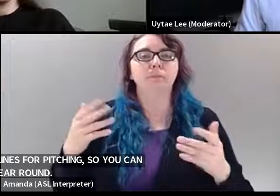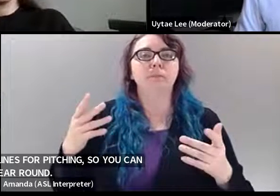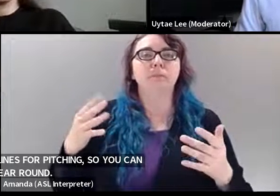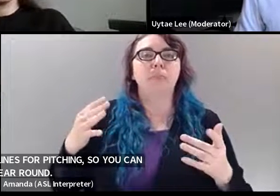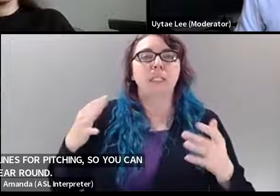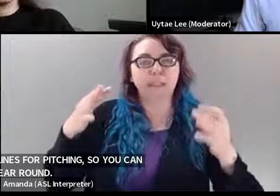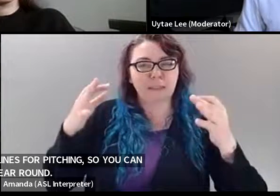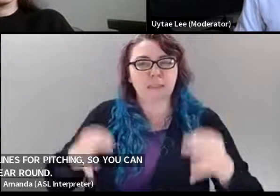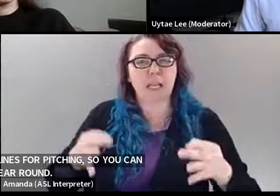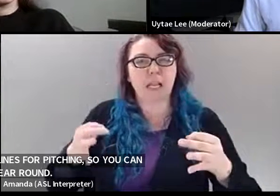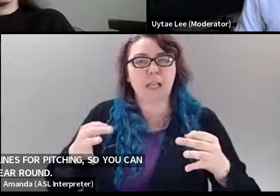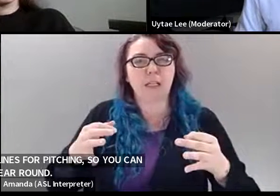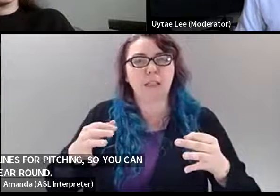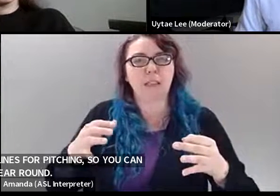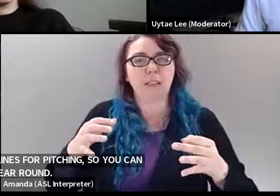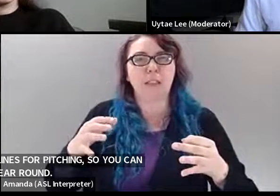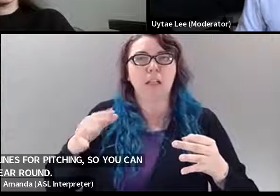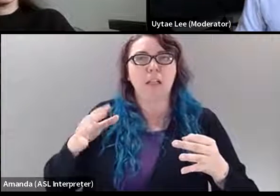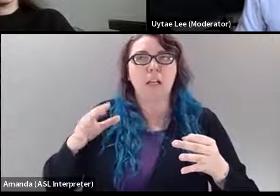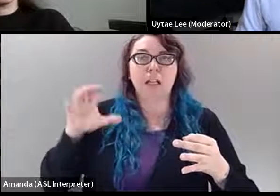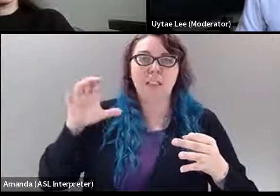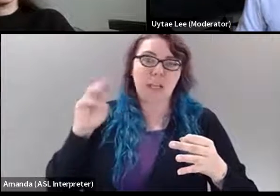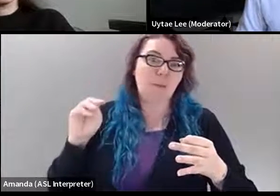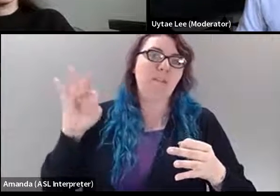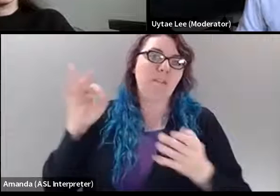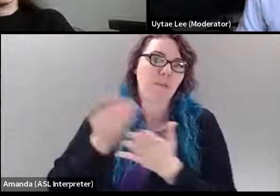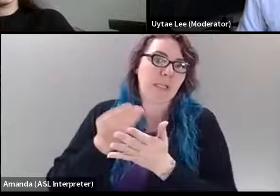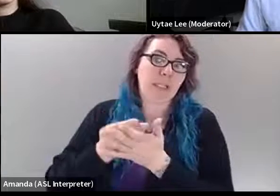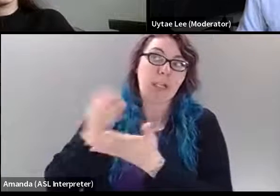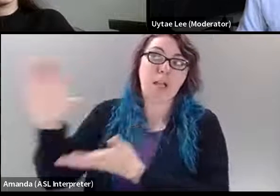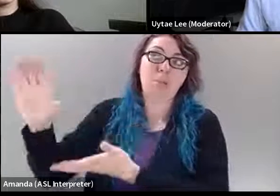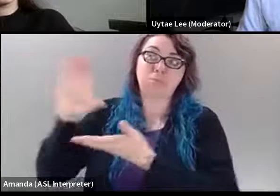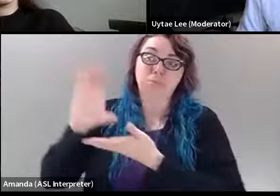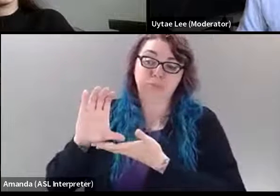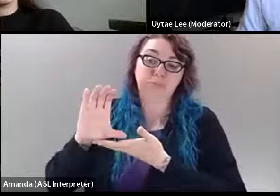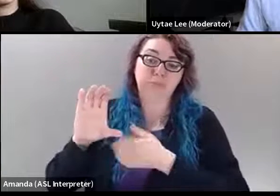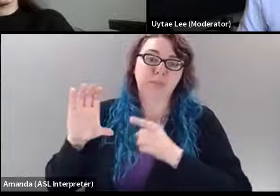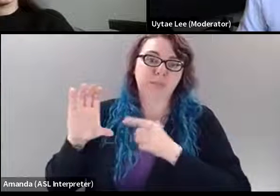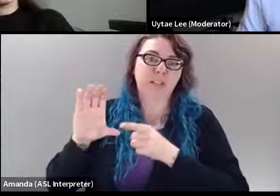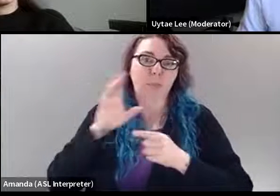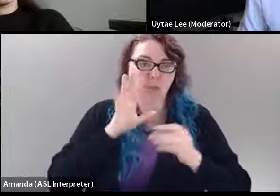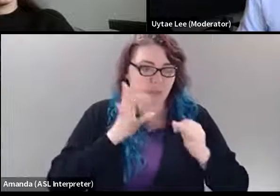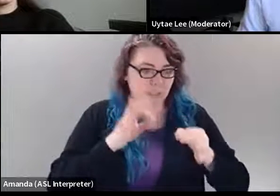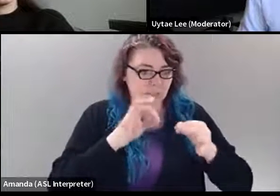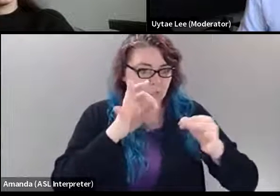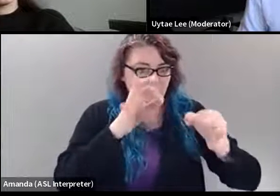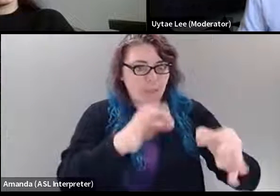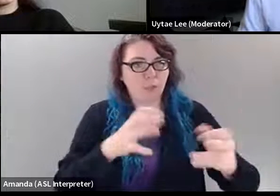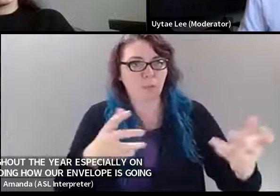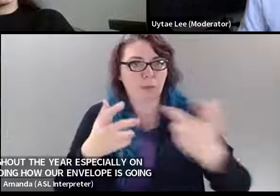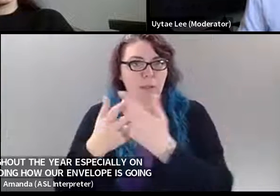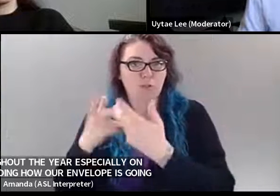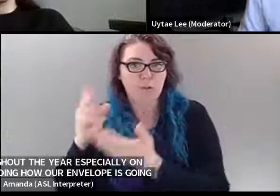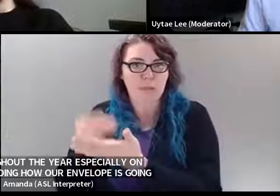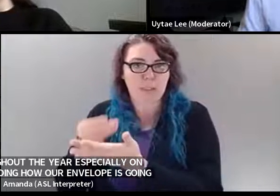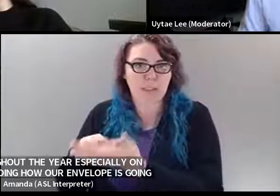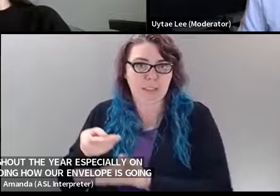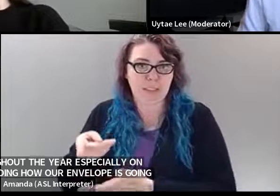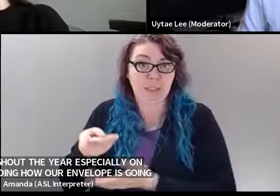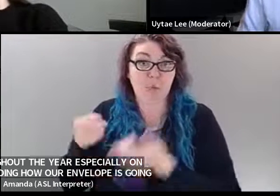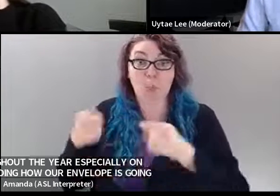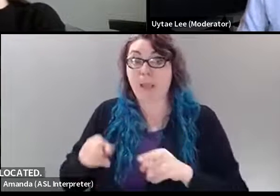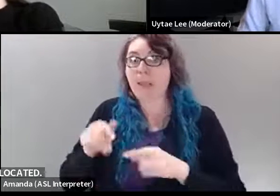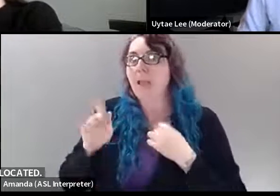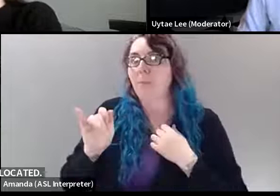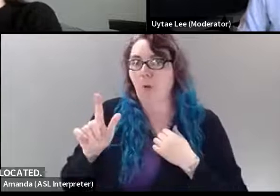CMF envelope is going to be allocated. So we do end up green lighting CMF stuff typically in April, because